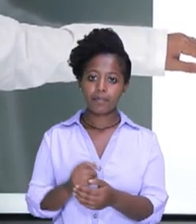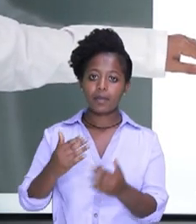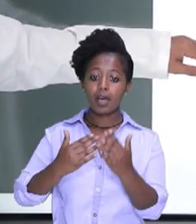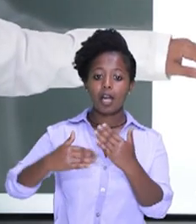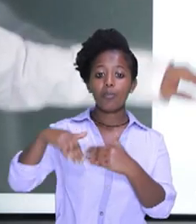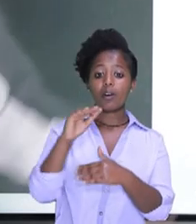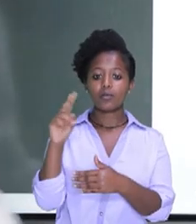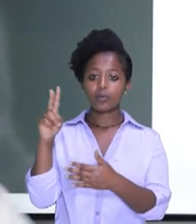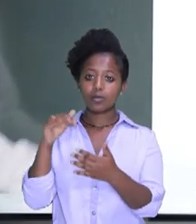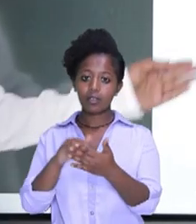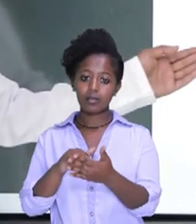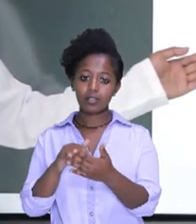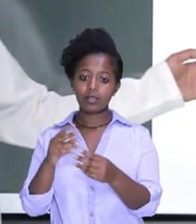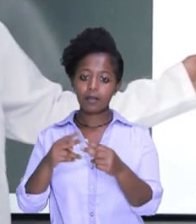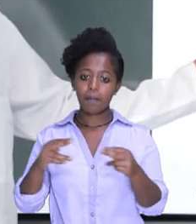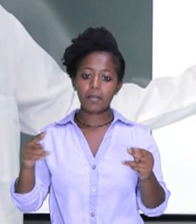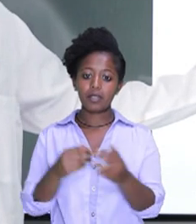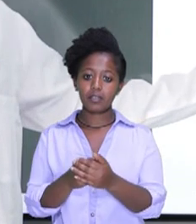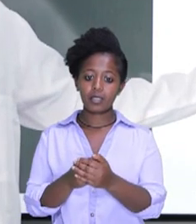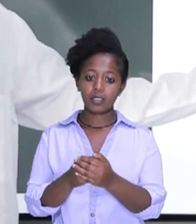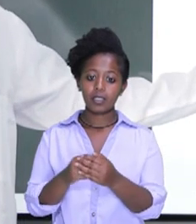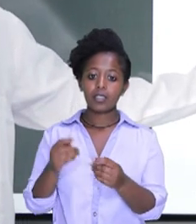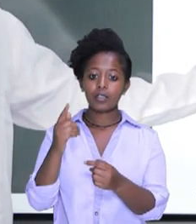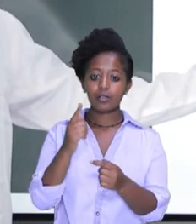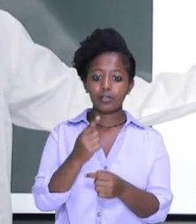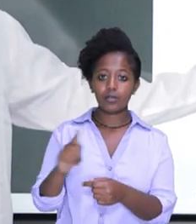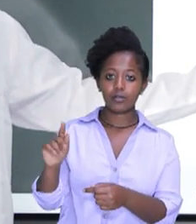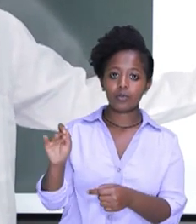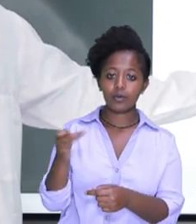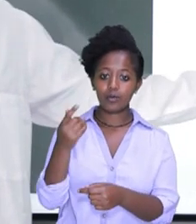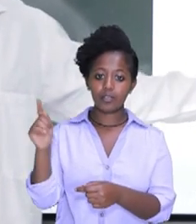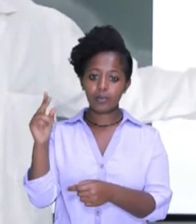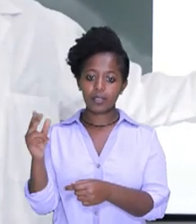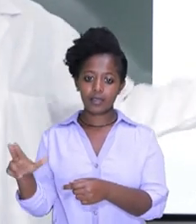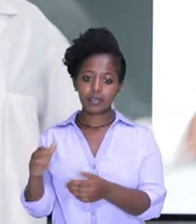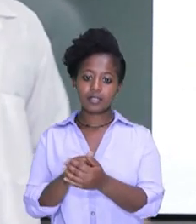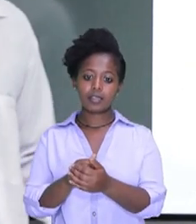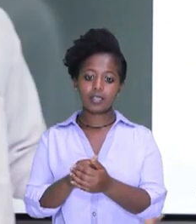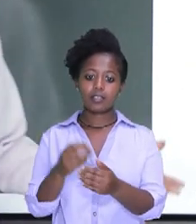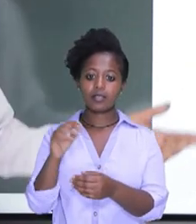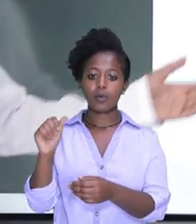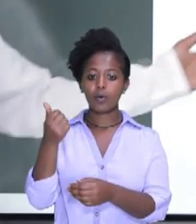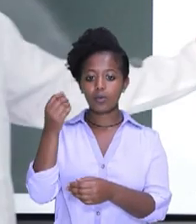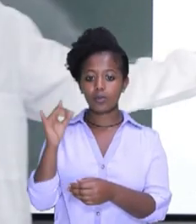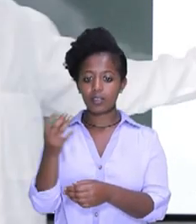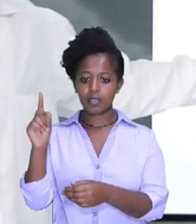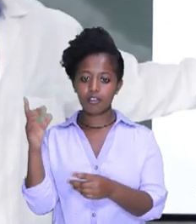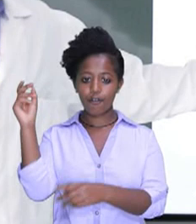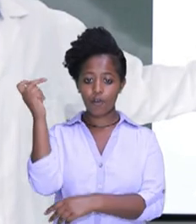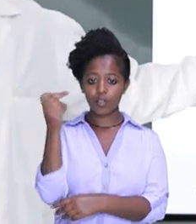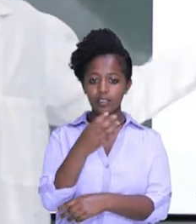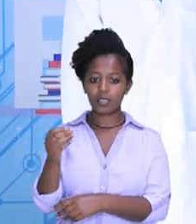Above 2,000 meters, you can find the juniper woodland, the olea forest, and